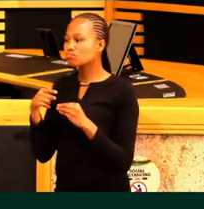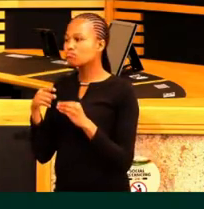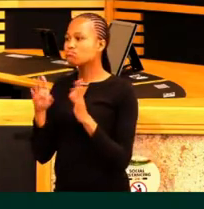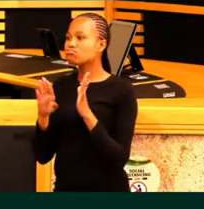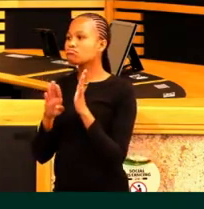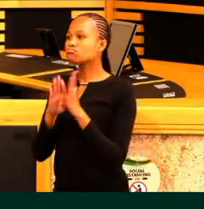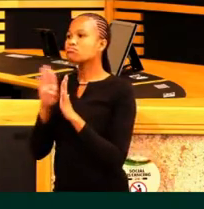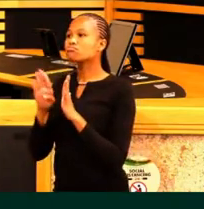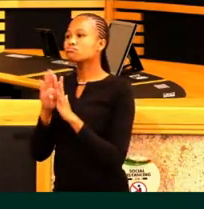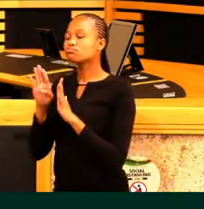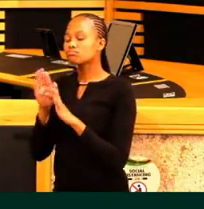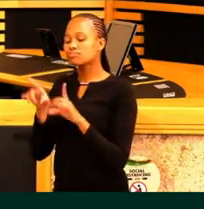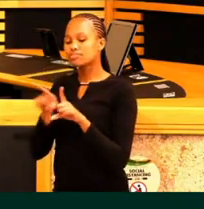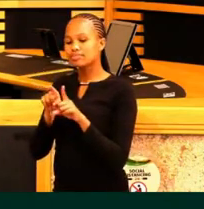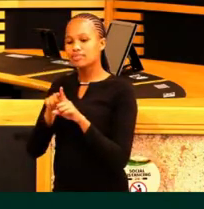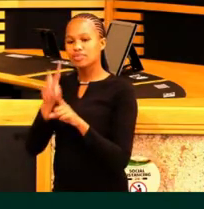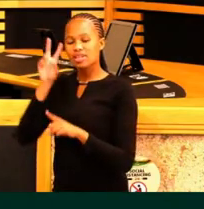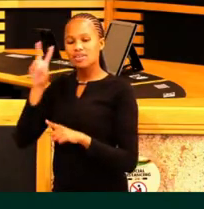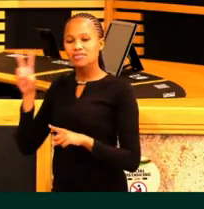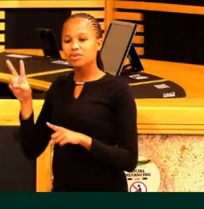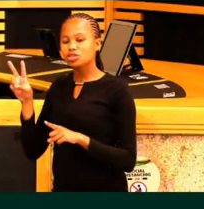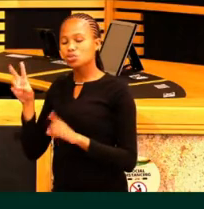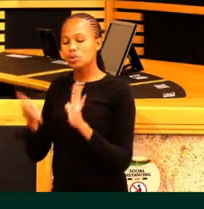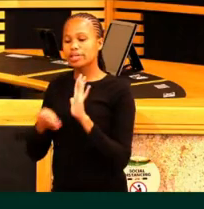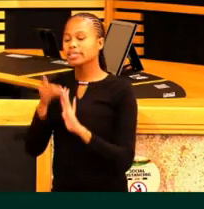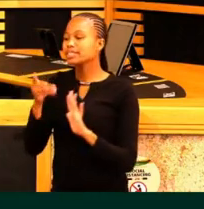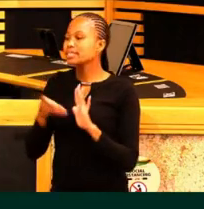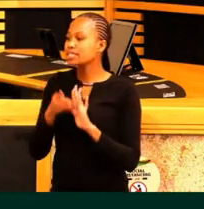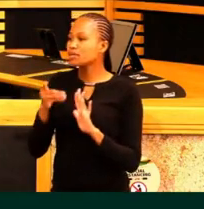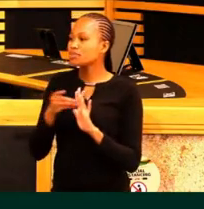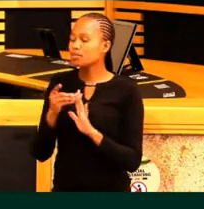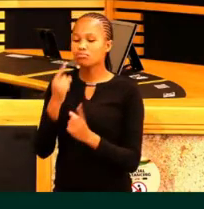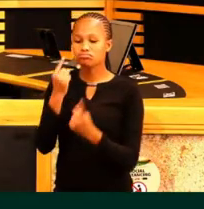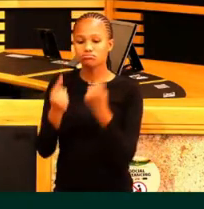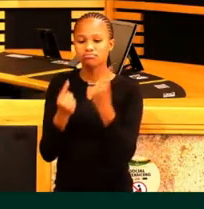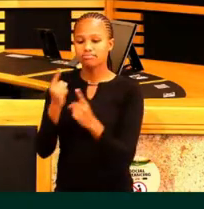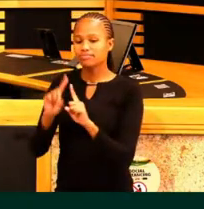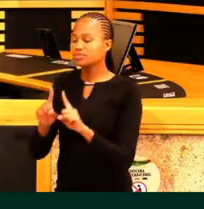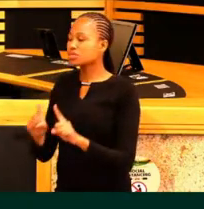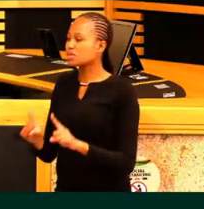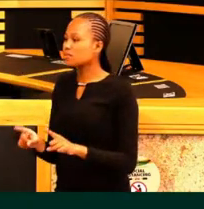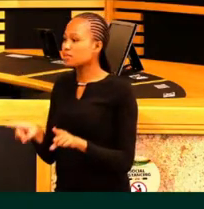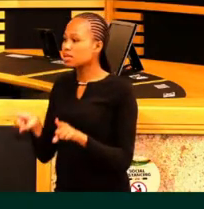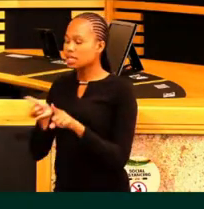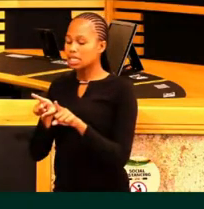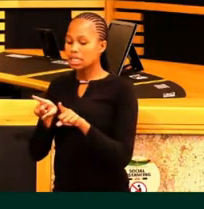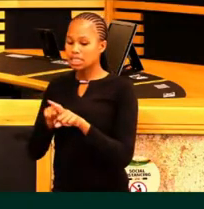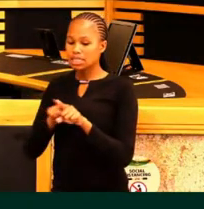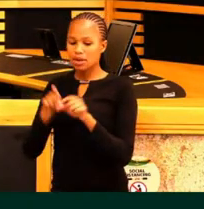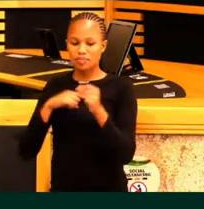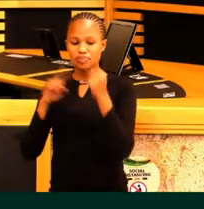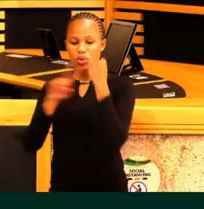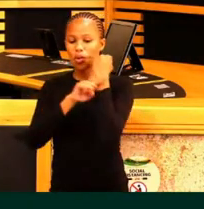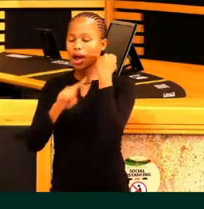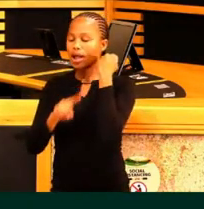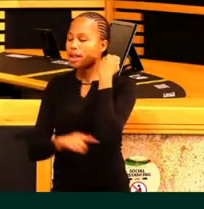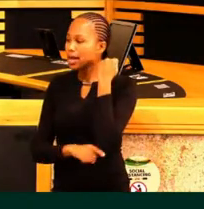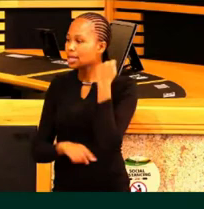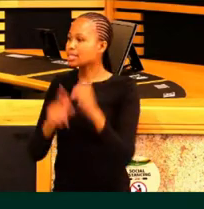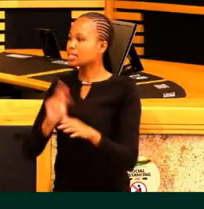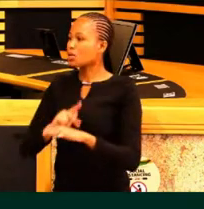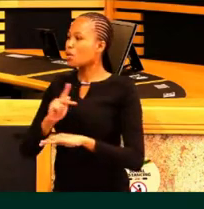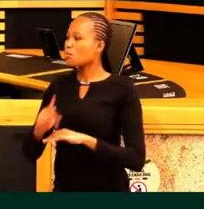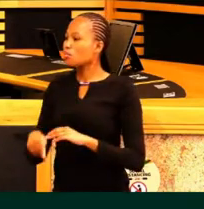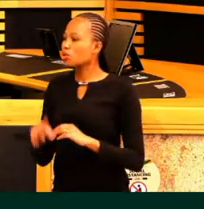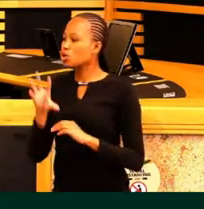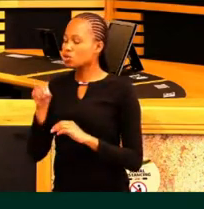it's the vision that was being developed by certain individuals yet we are the last consumer consumers of the product that is there so it means